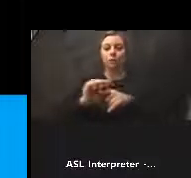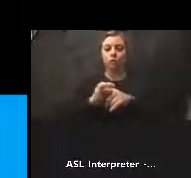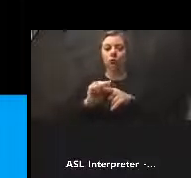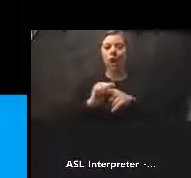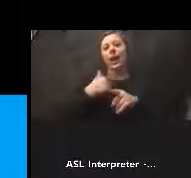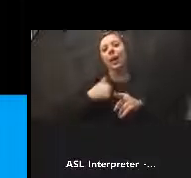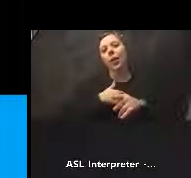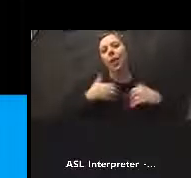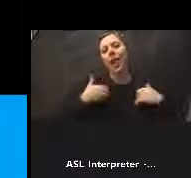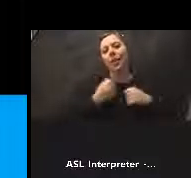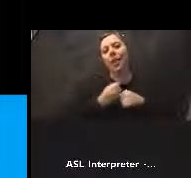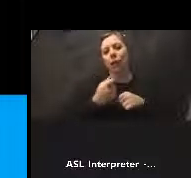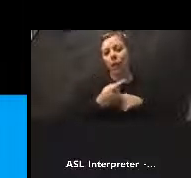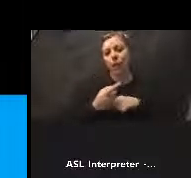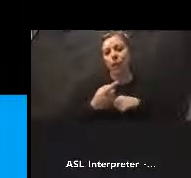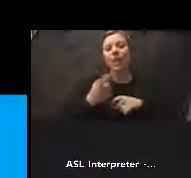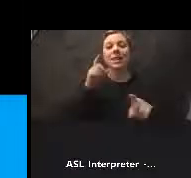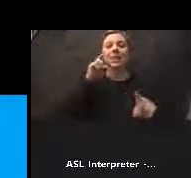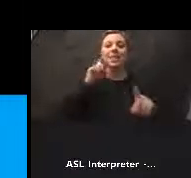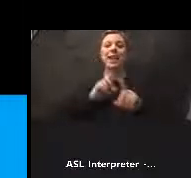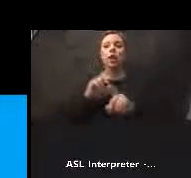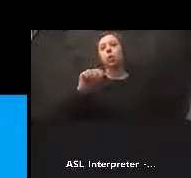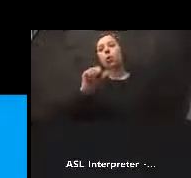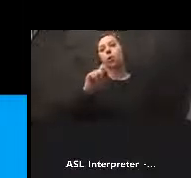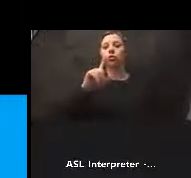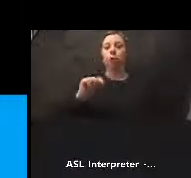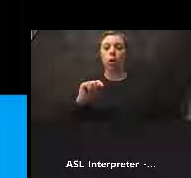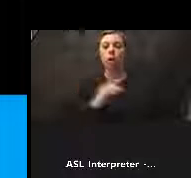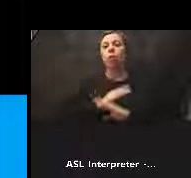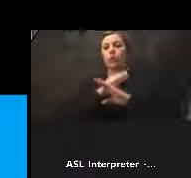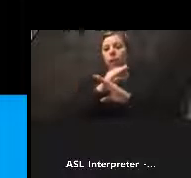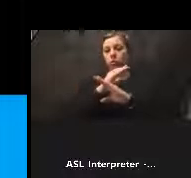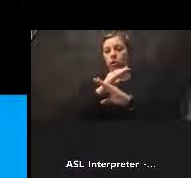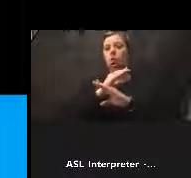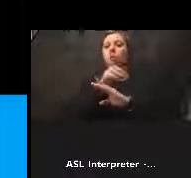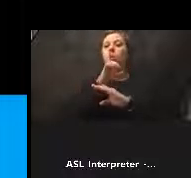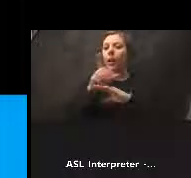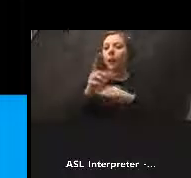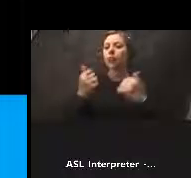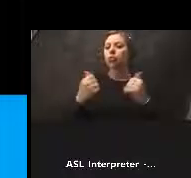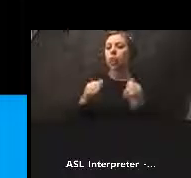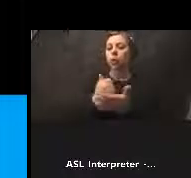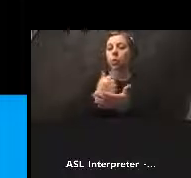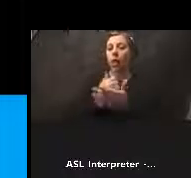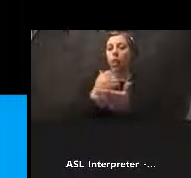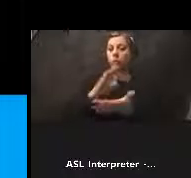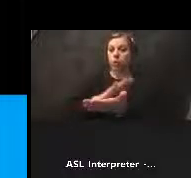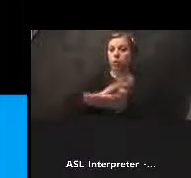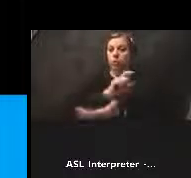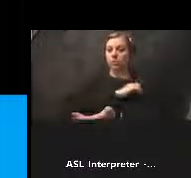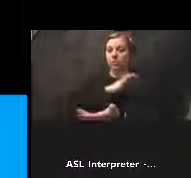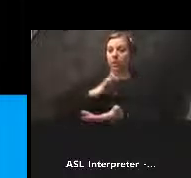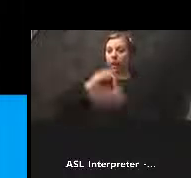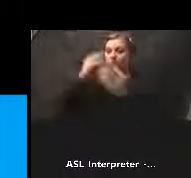is about the sexual assault forensic exam and what is helpful for campus staff in prevention and response to know. So we